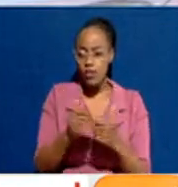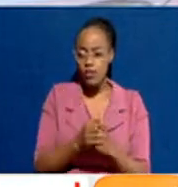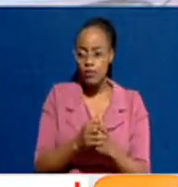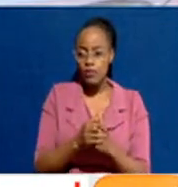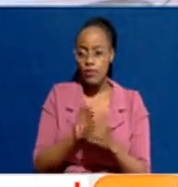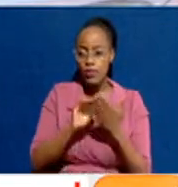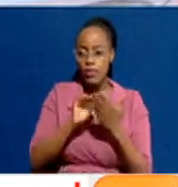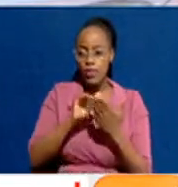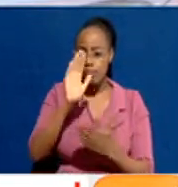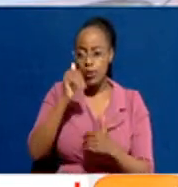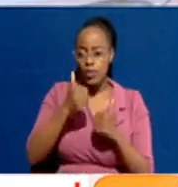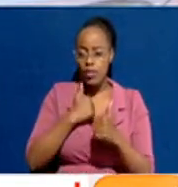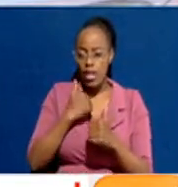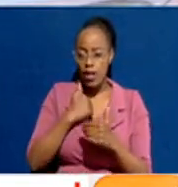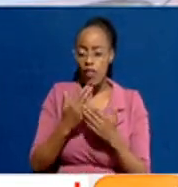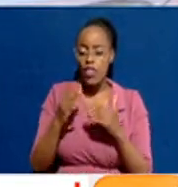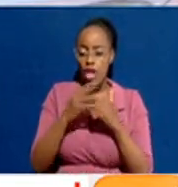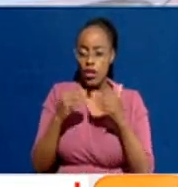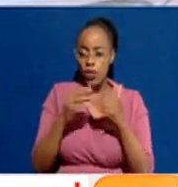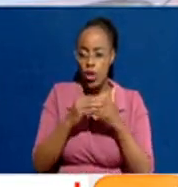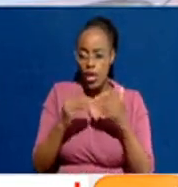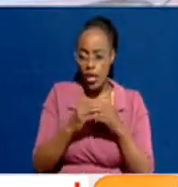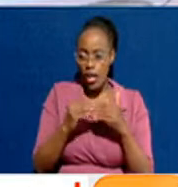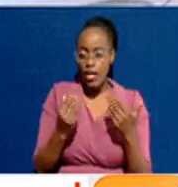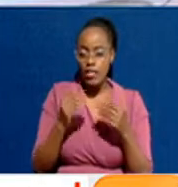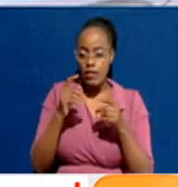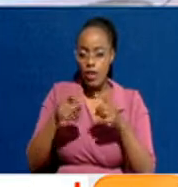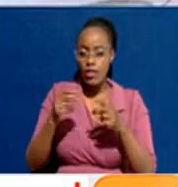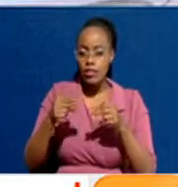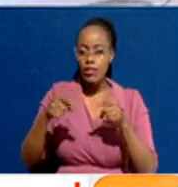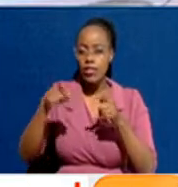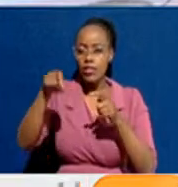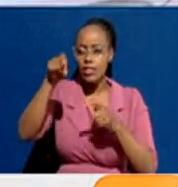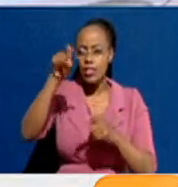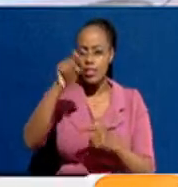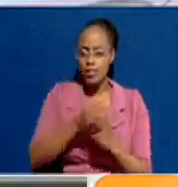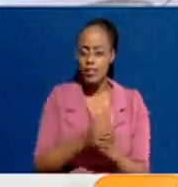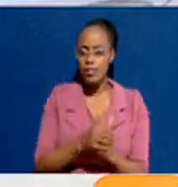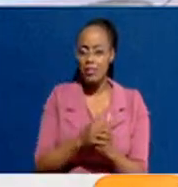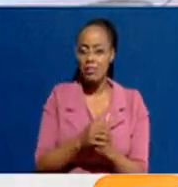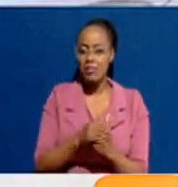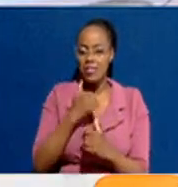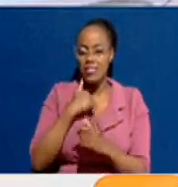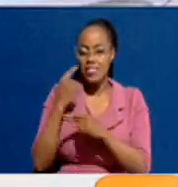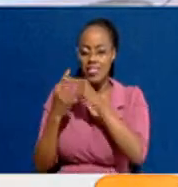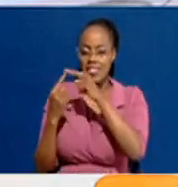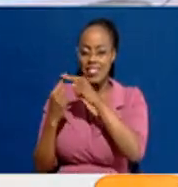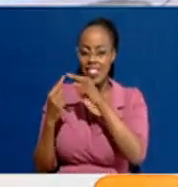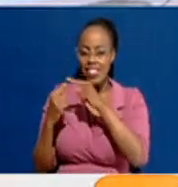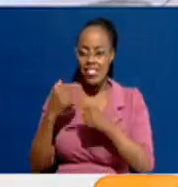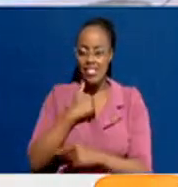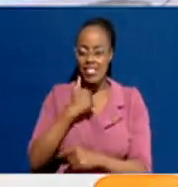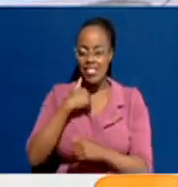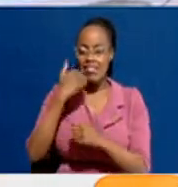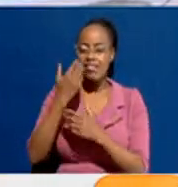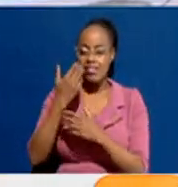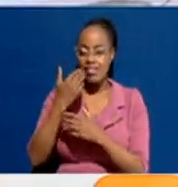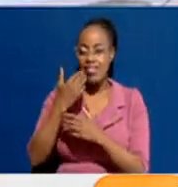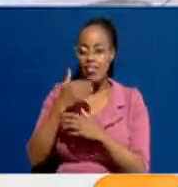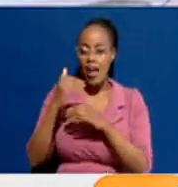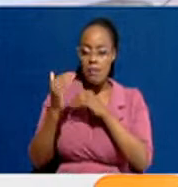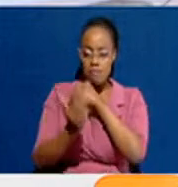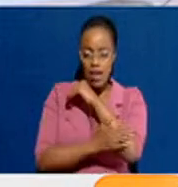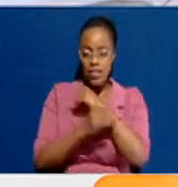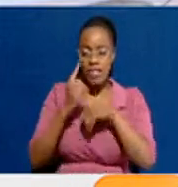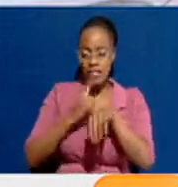Especially with now the dollar rate, the dollar went high, so we have been experiencing a bad term